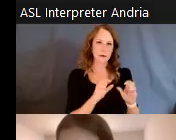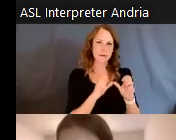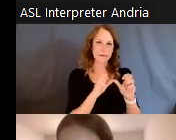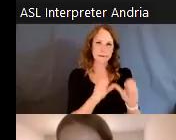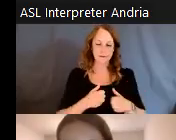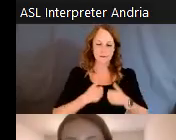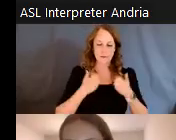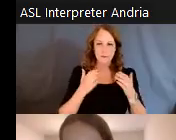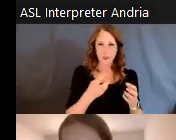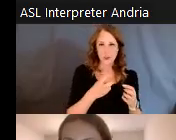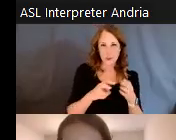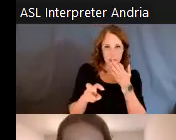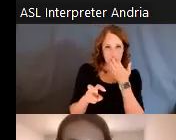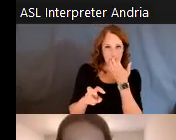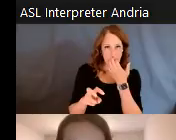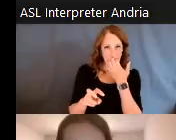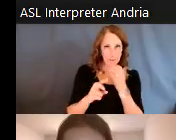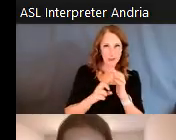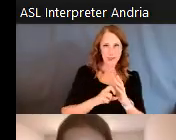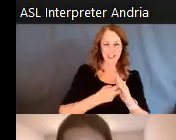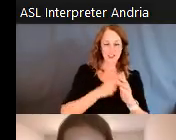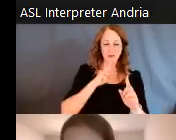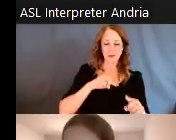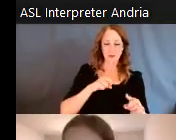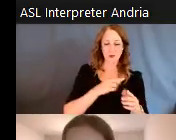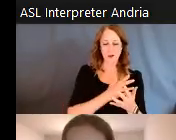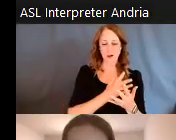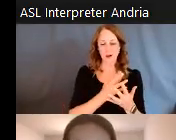initial report through the investigation process.